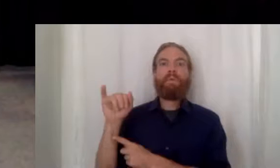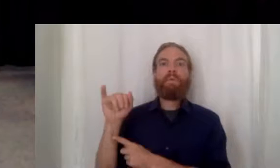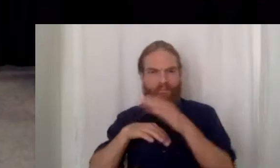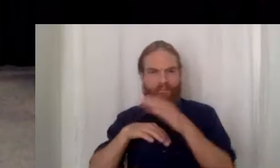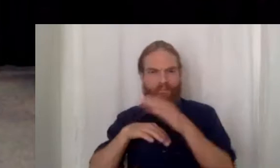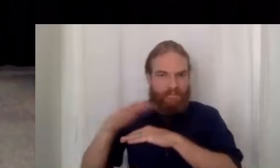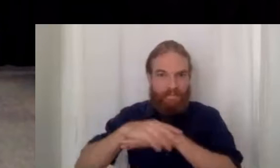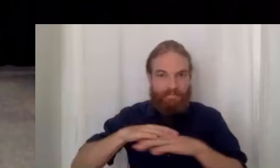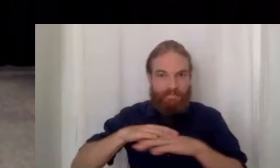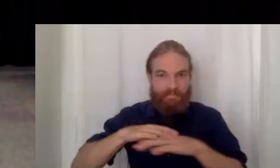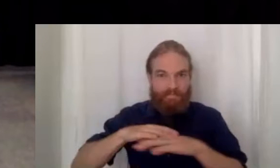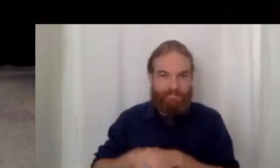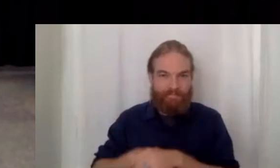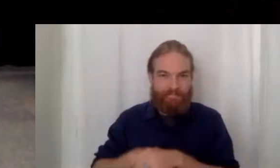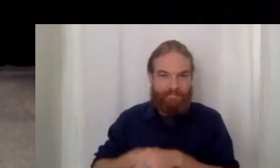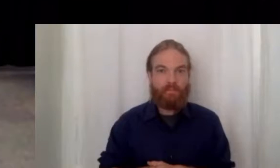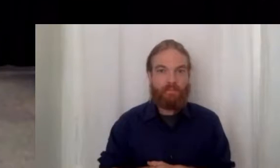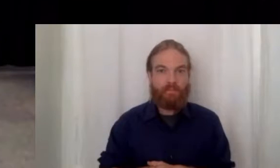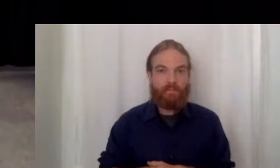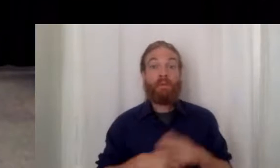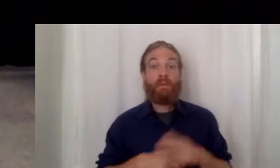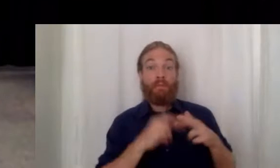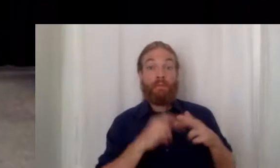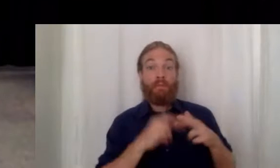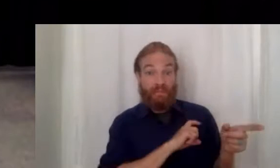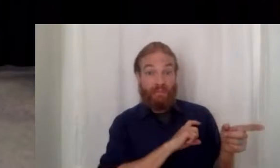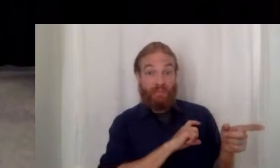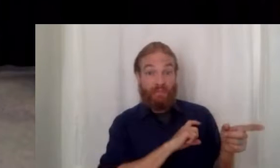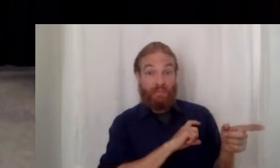Yes. Any other comments? Lori's on there. Lori's on there?